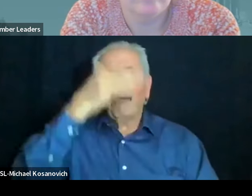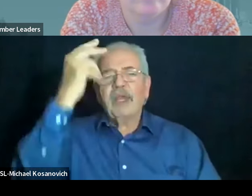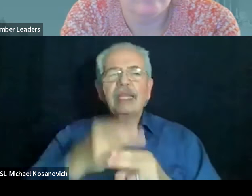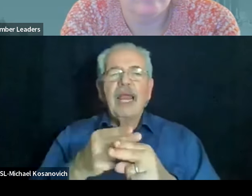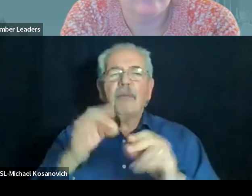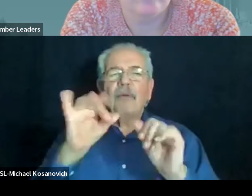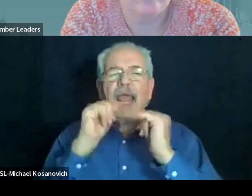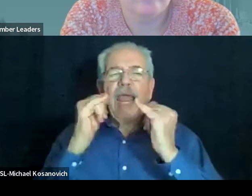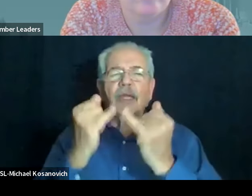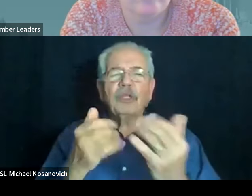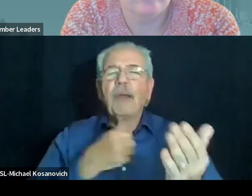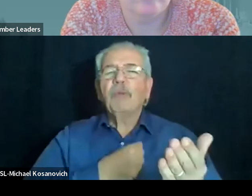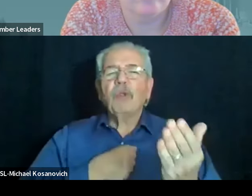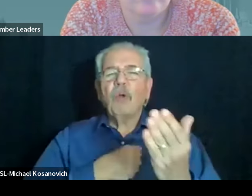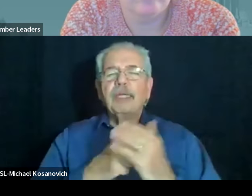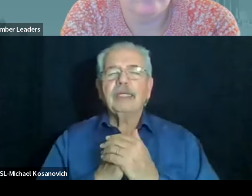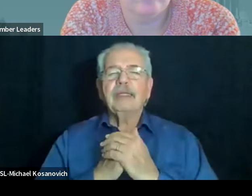agency.